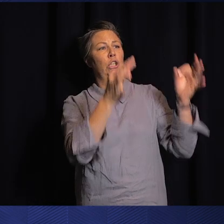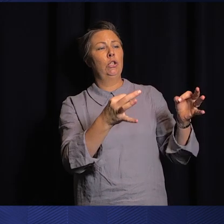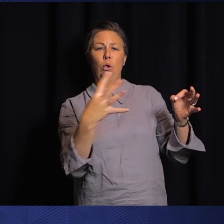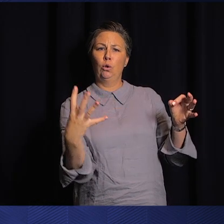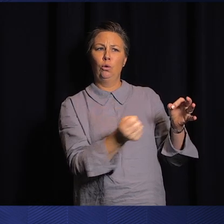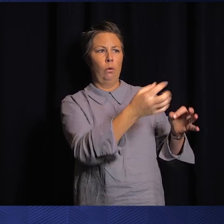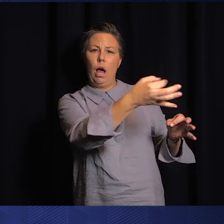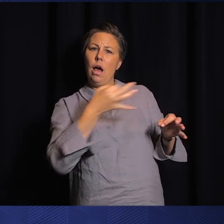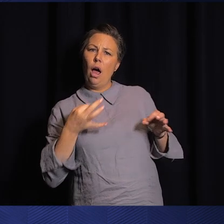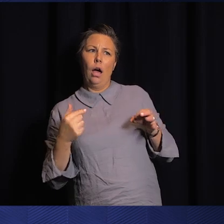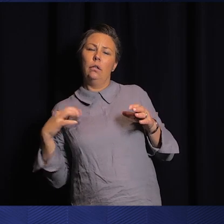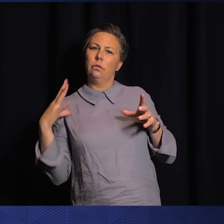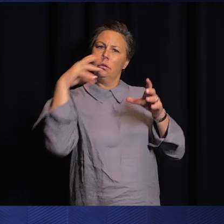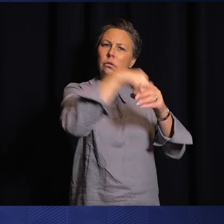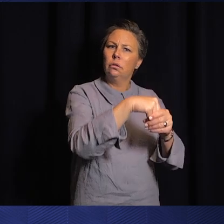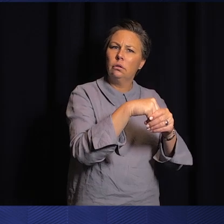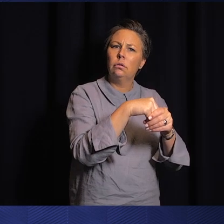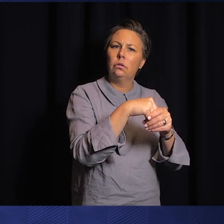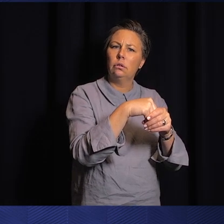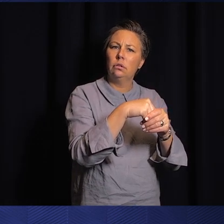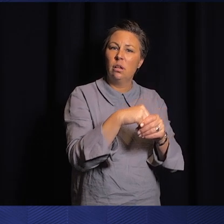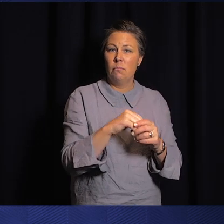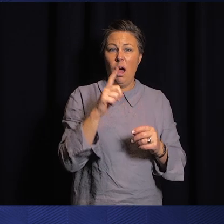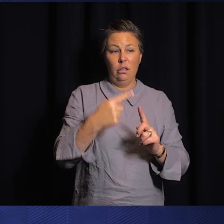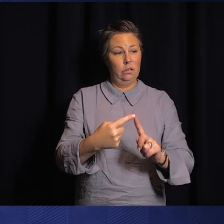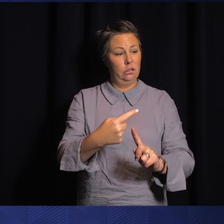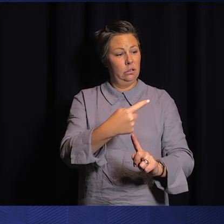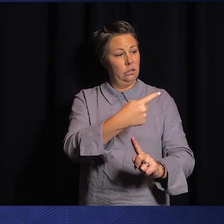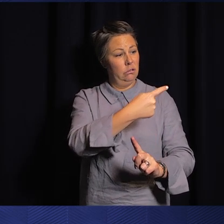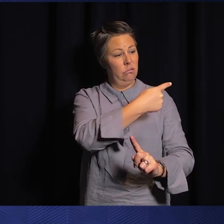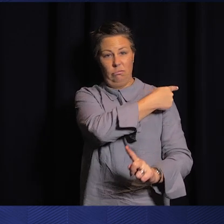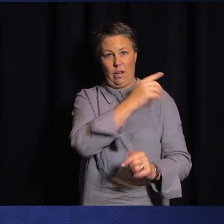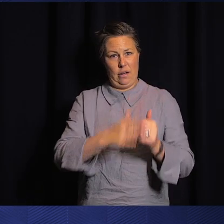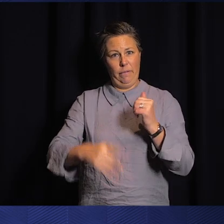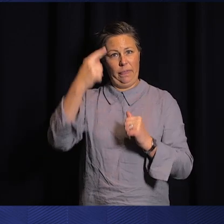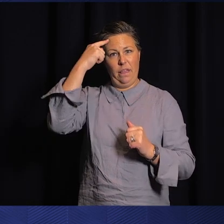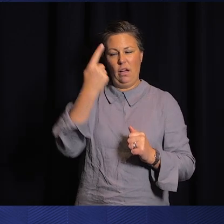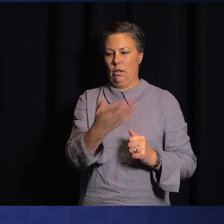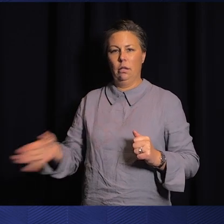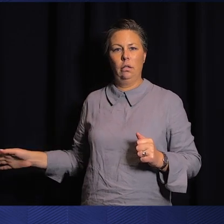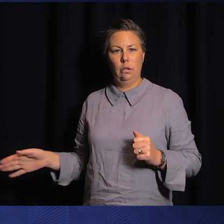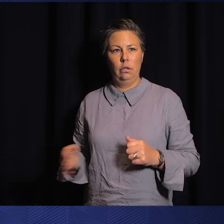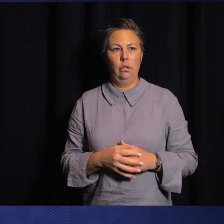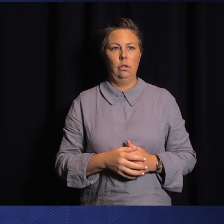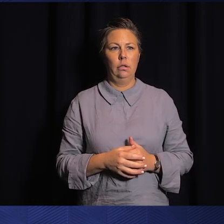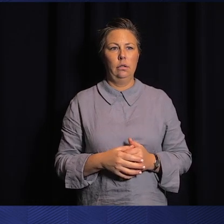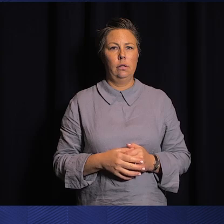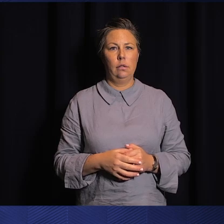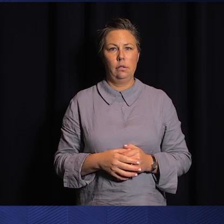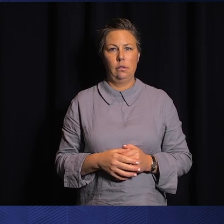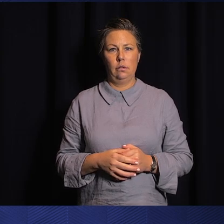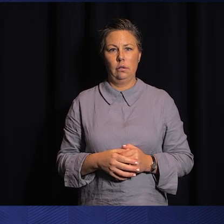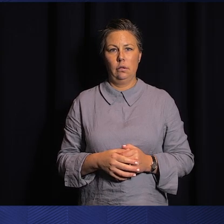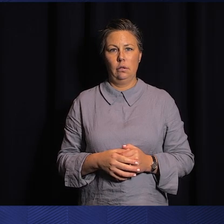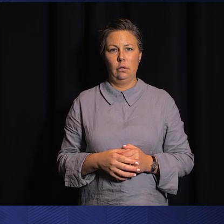it comes to internally displaced persons. Of course, we know that humanitarian groups are around, the